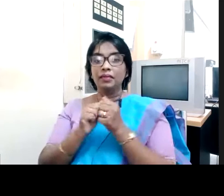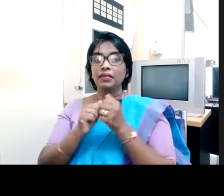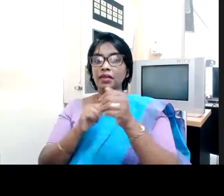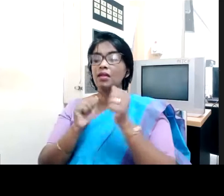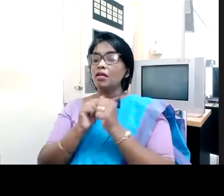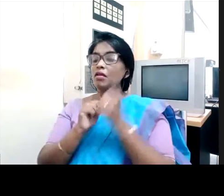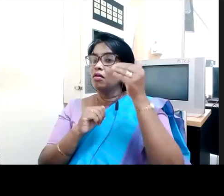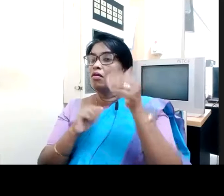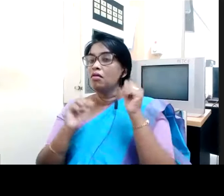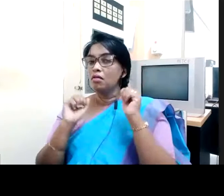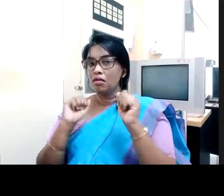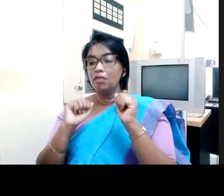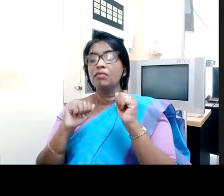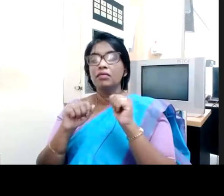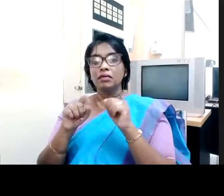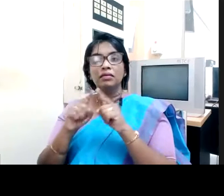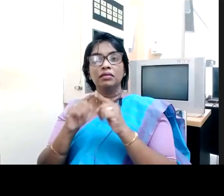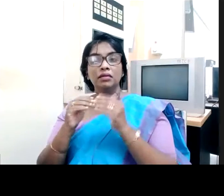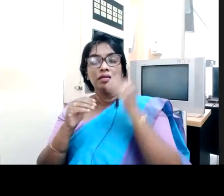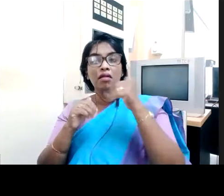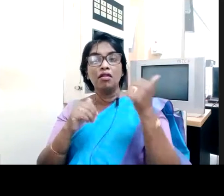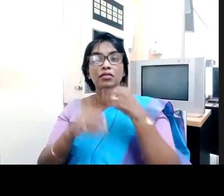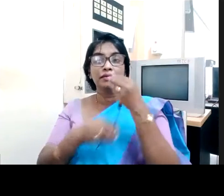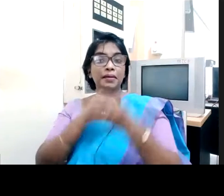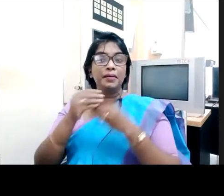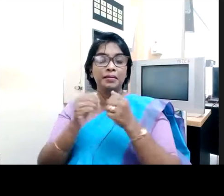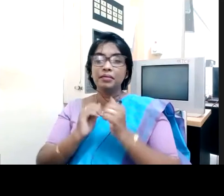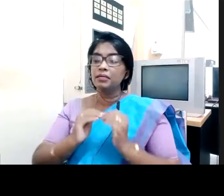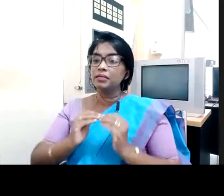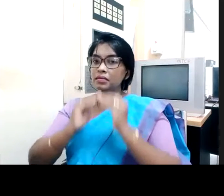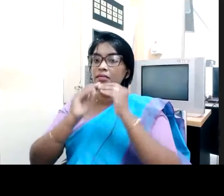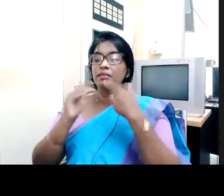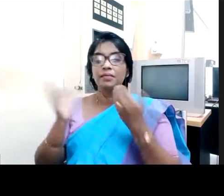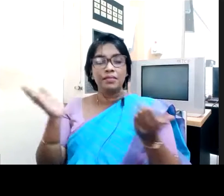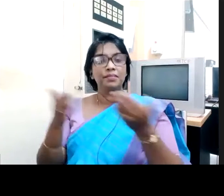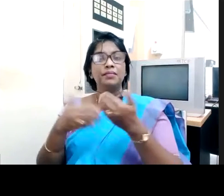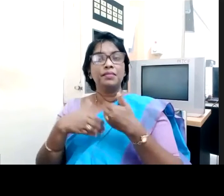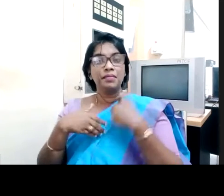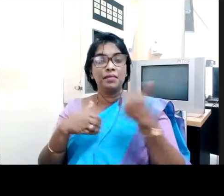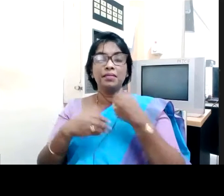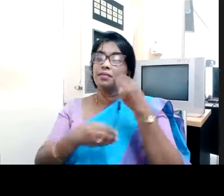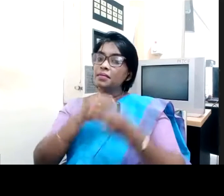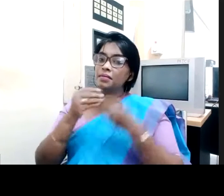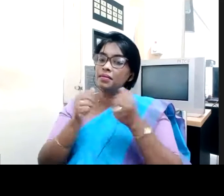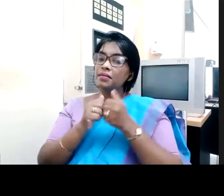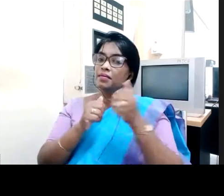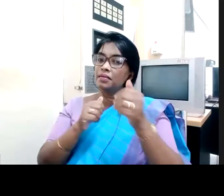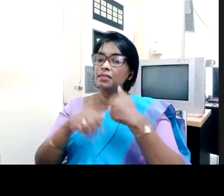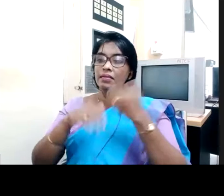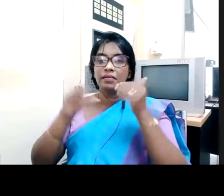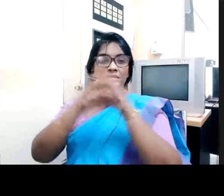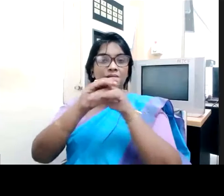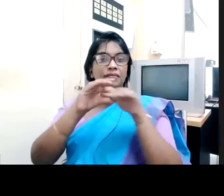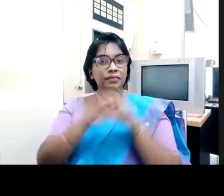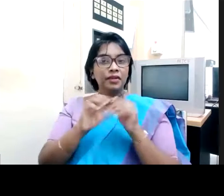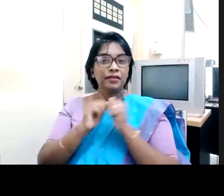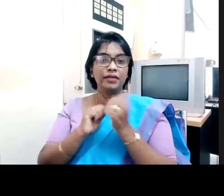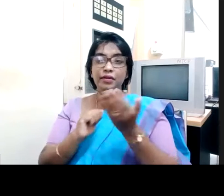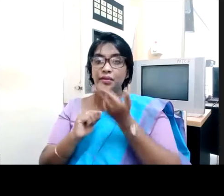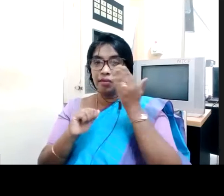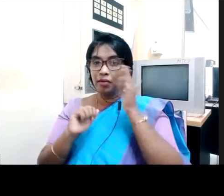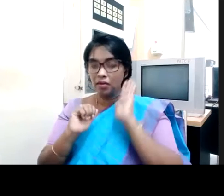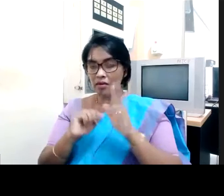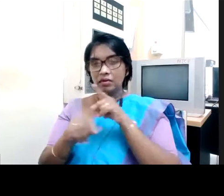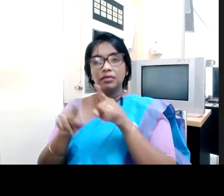mean, the ability for us to interact with others. So you need to have not just one in-depth understanding, but perhaps in